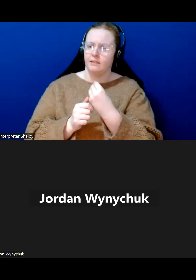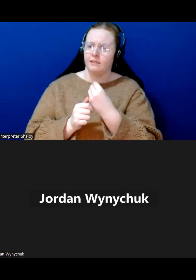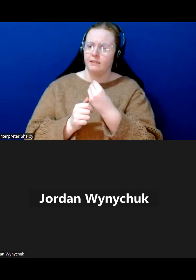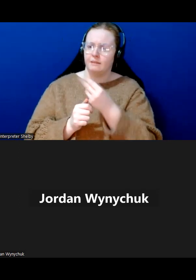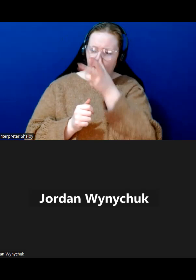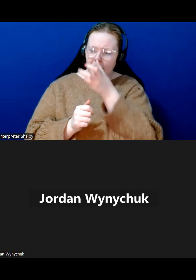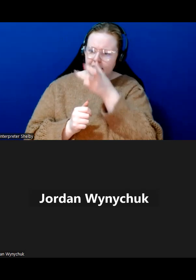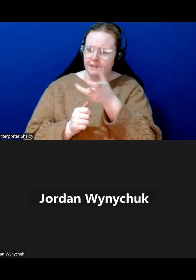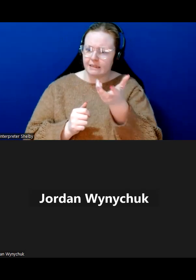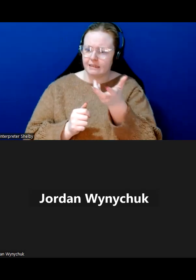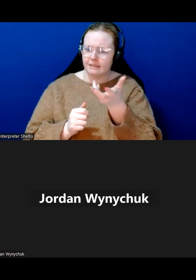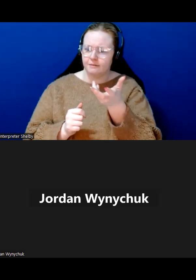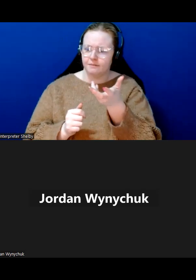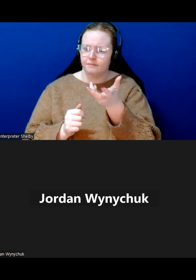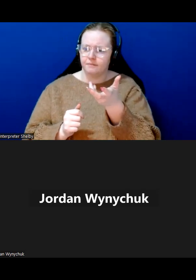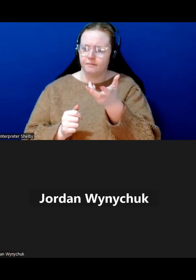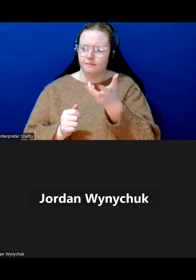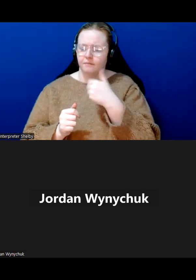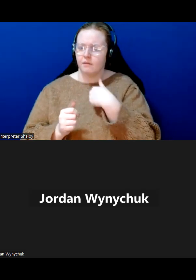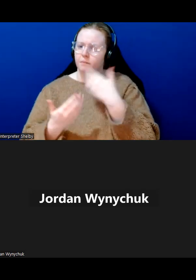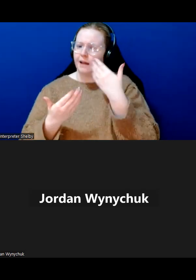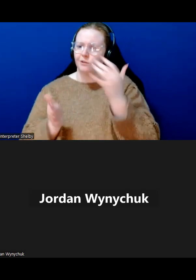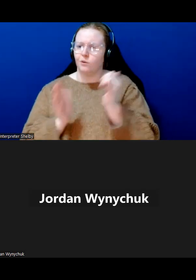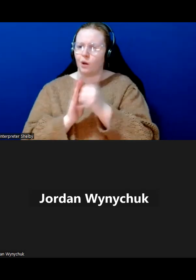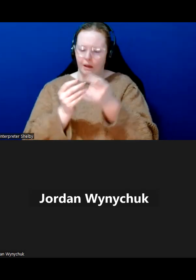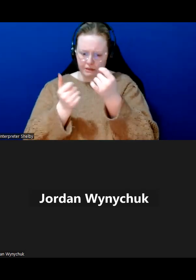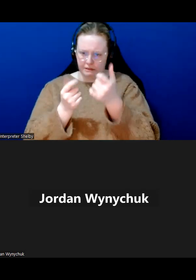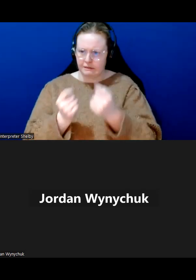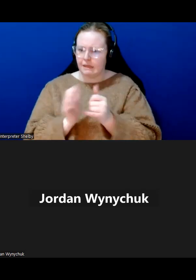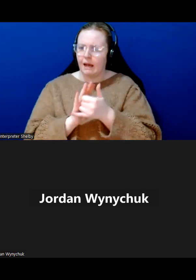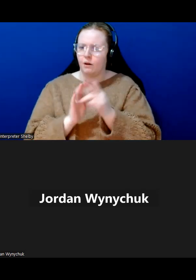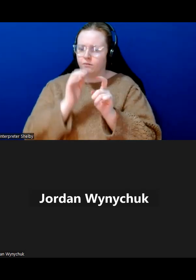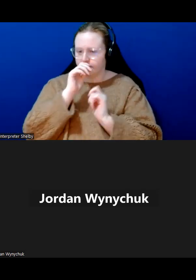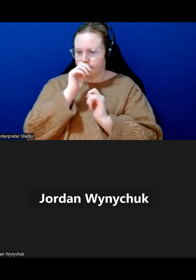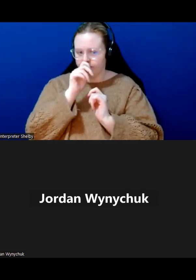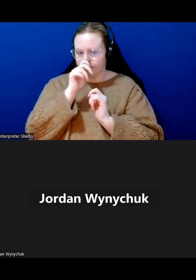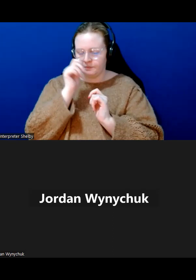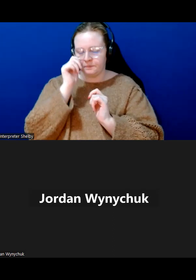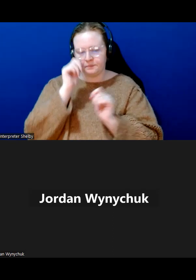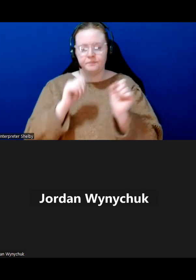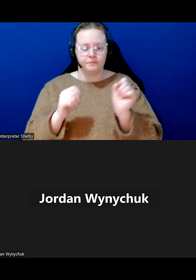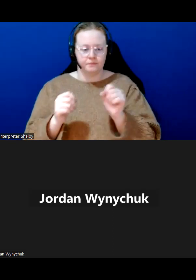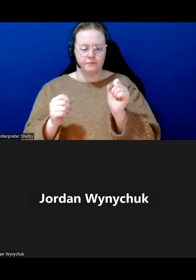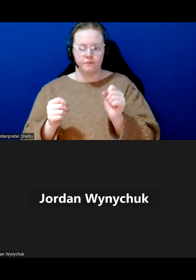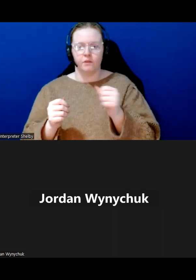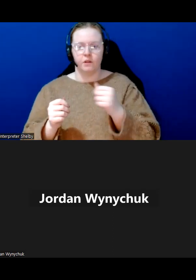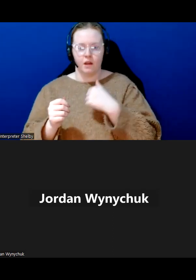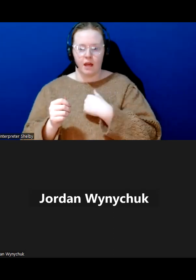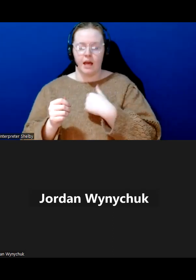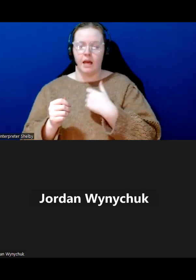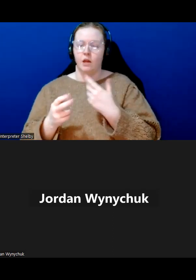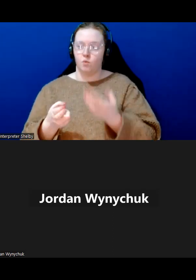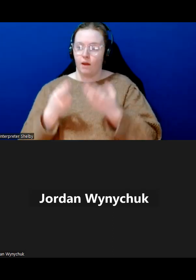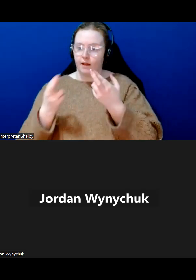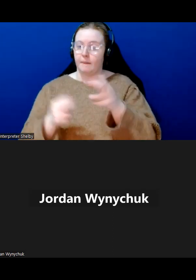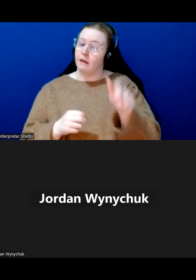bugs. So I don't know Oh, how to get rid of them. So I would take it away from any other plants that you have